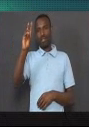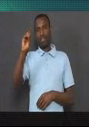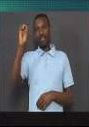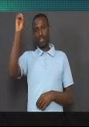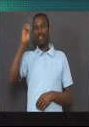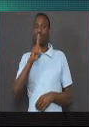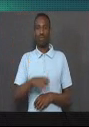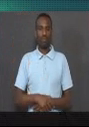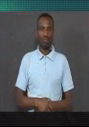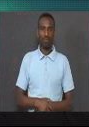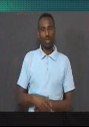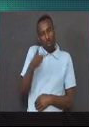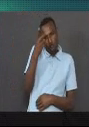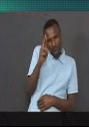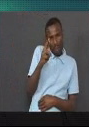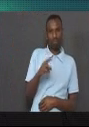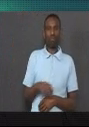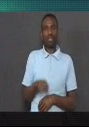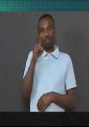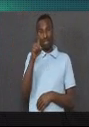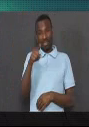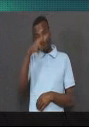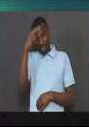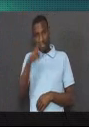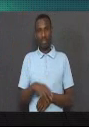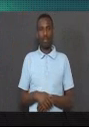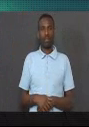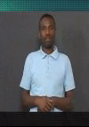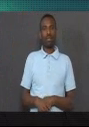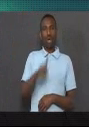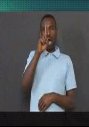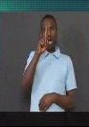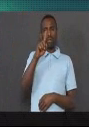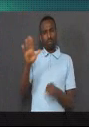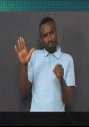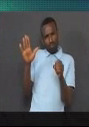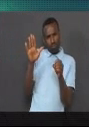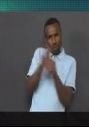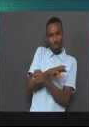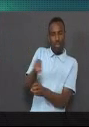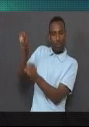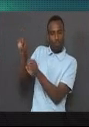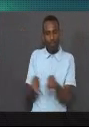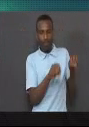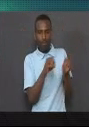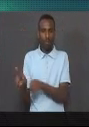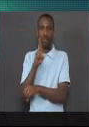360 degrees, or in this case, 1 complete oscillation.